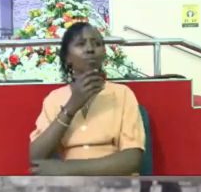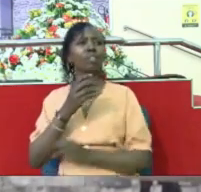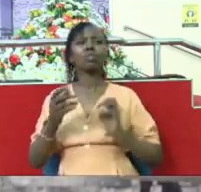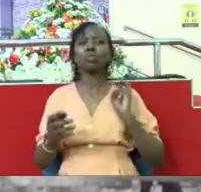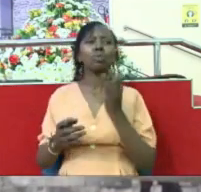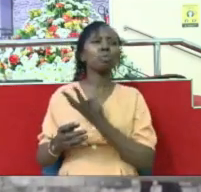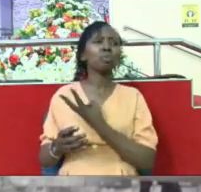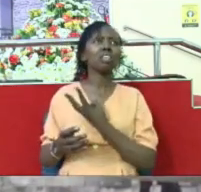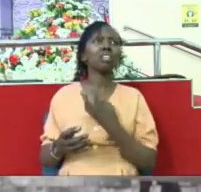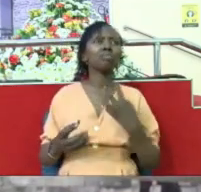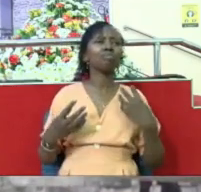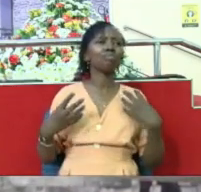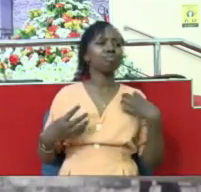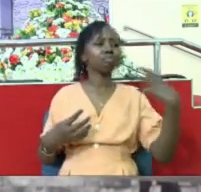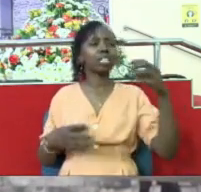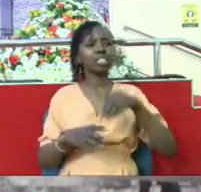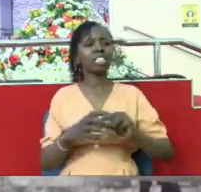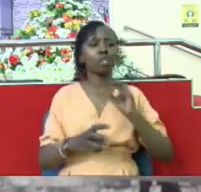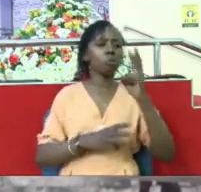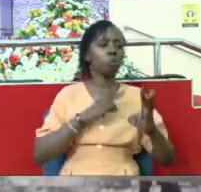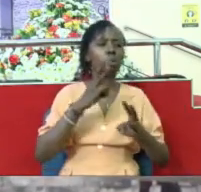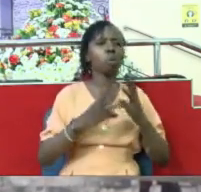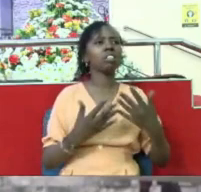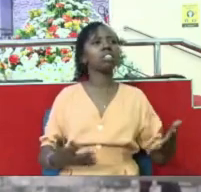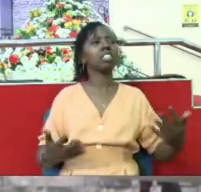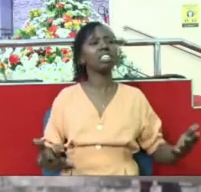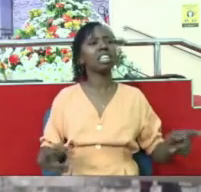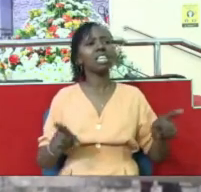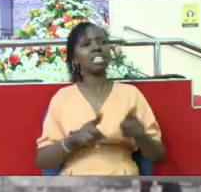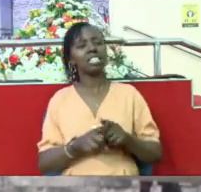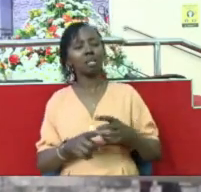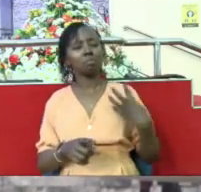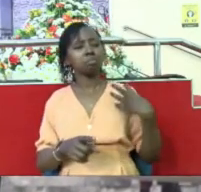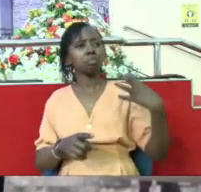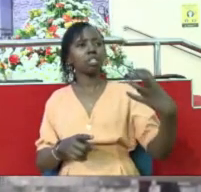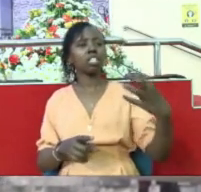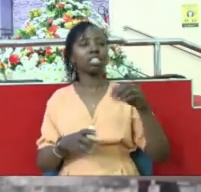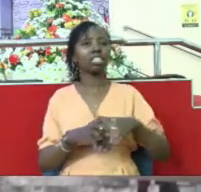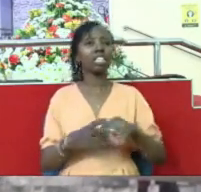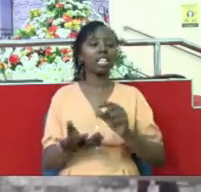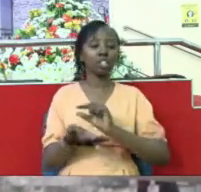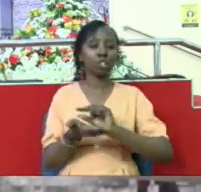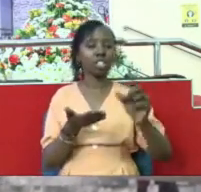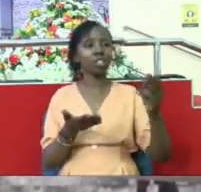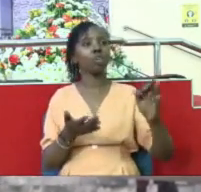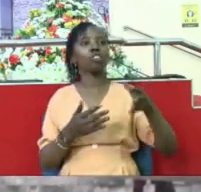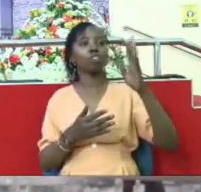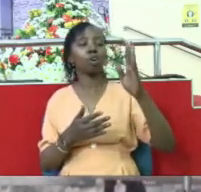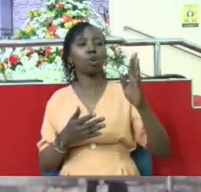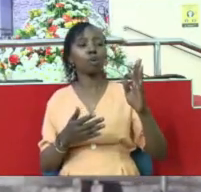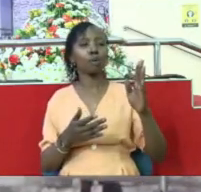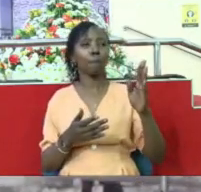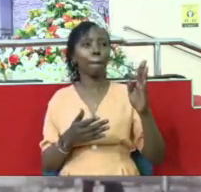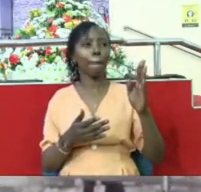goods. We are also rich in grace. We are also rich in the gospel. Because we